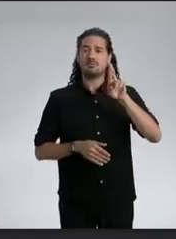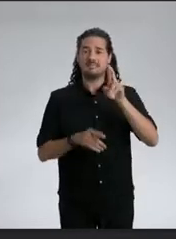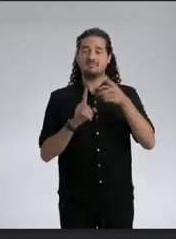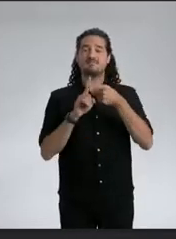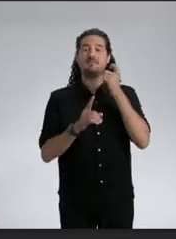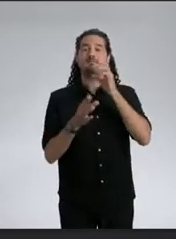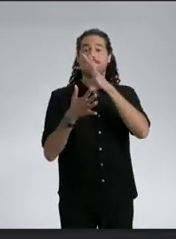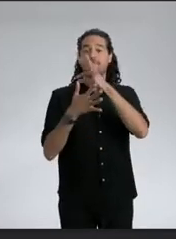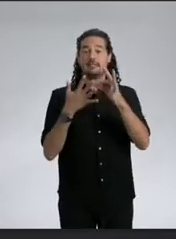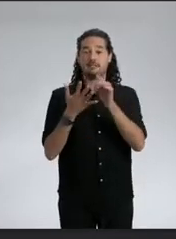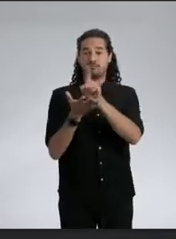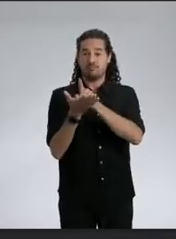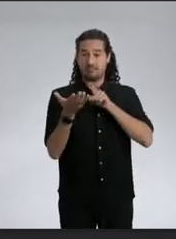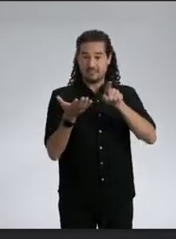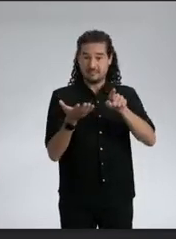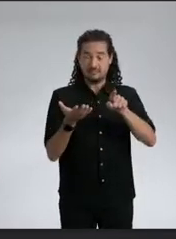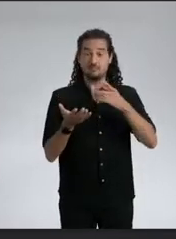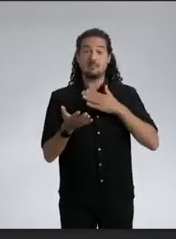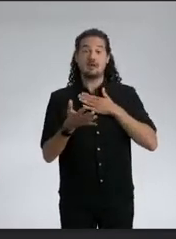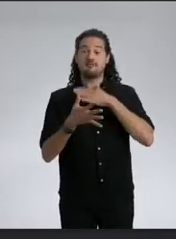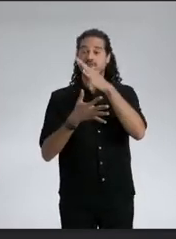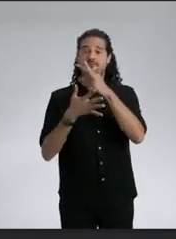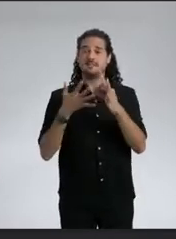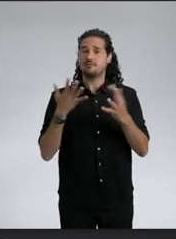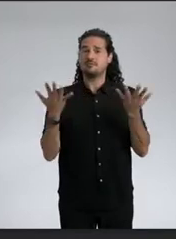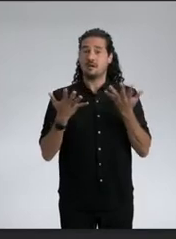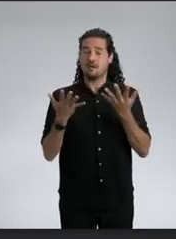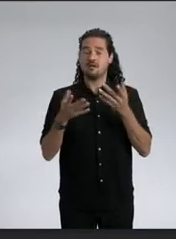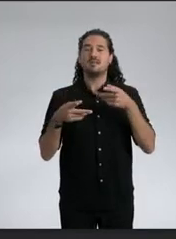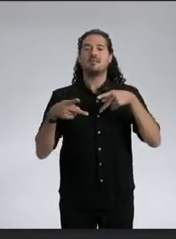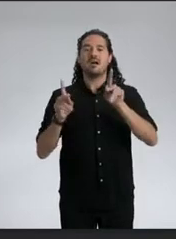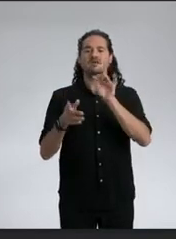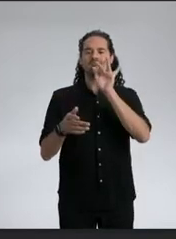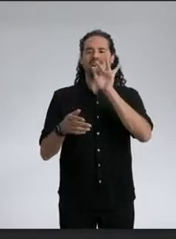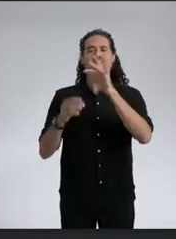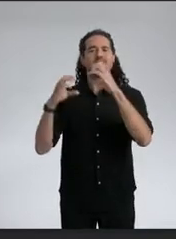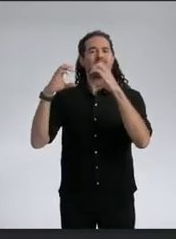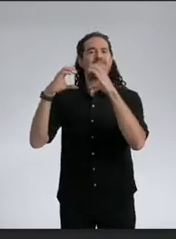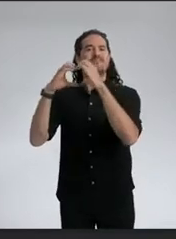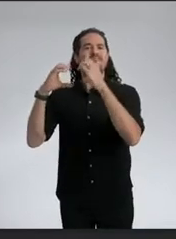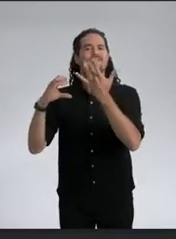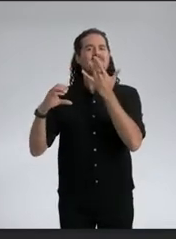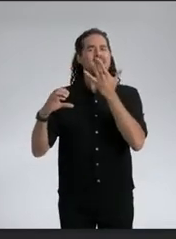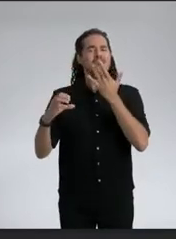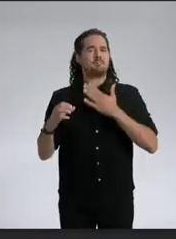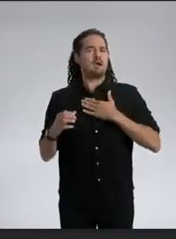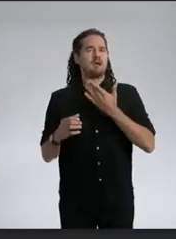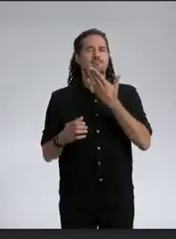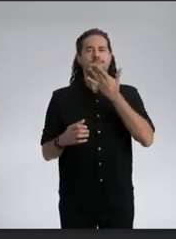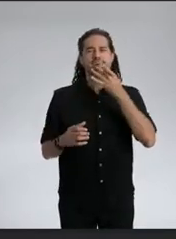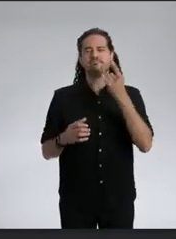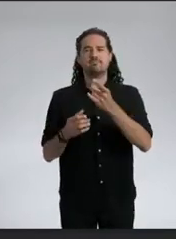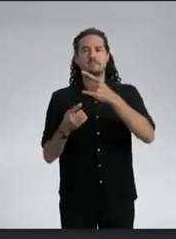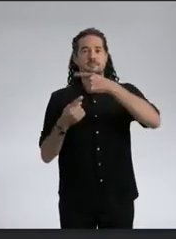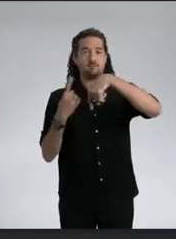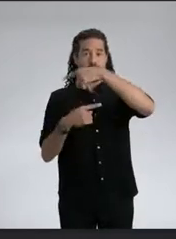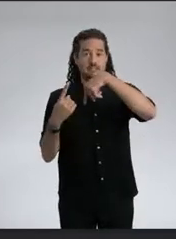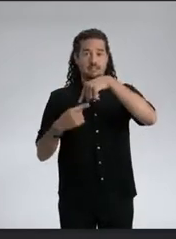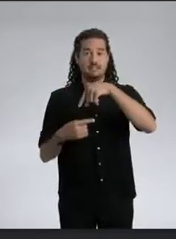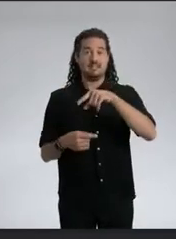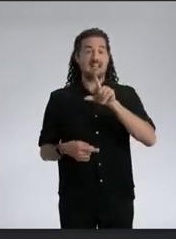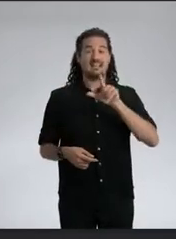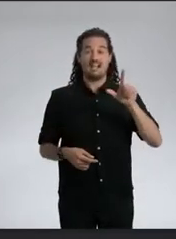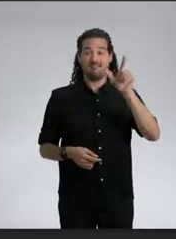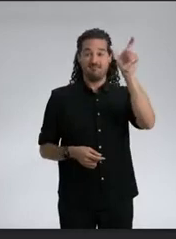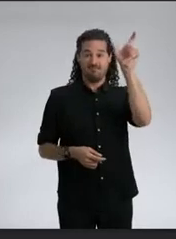feature allows users to favorite the most delicious smoothies. In the navigator on the left, you can see the new Source Control